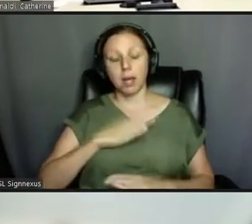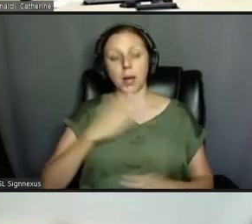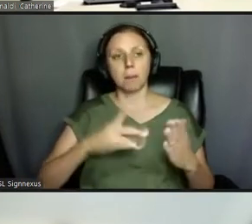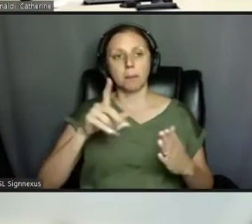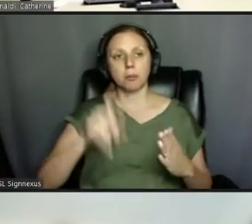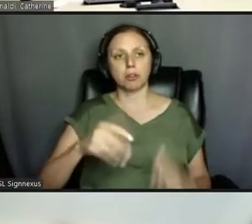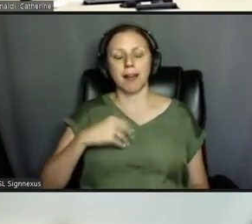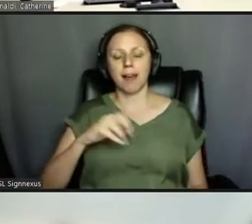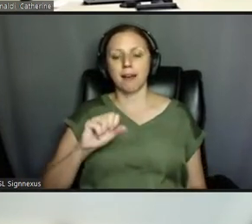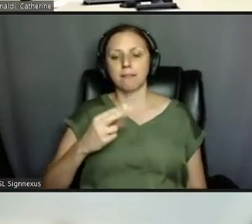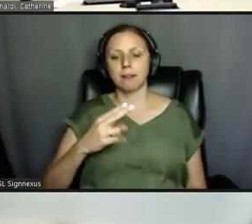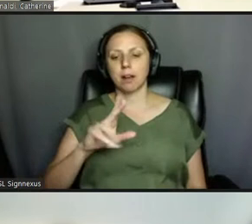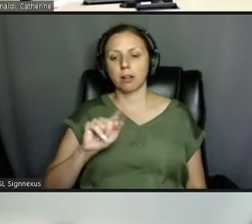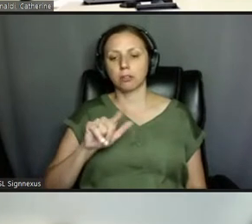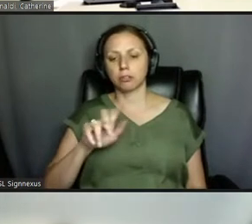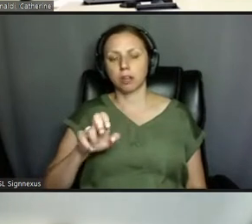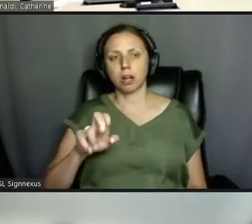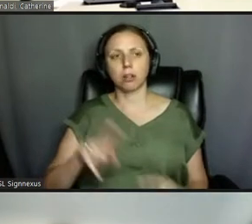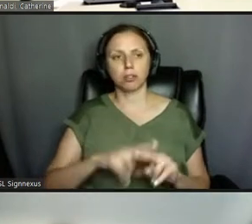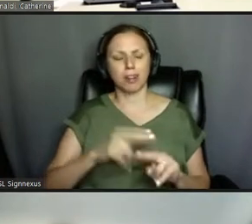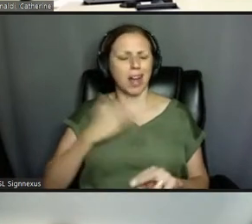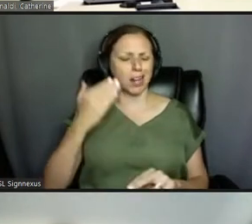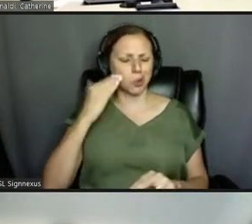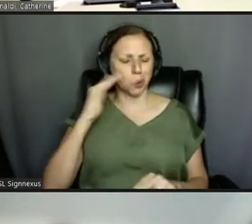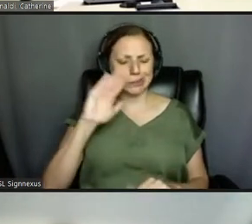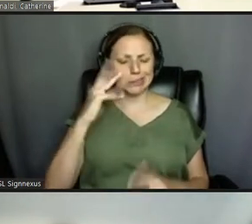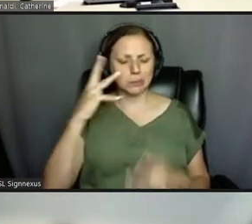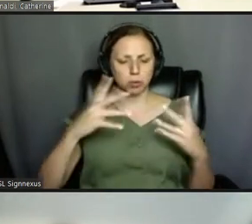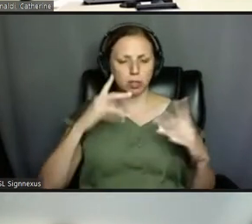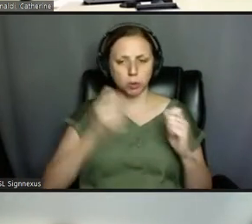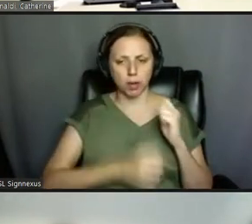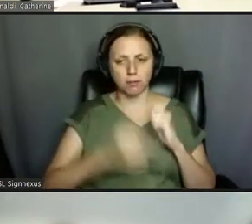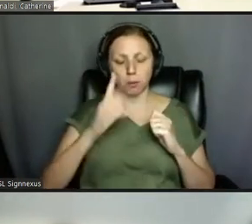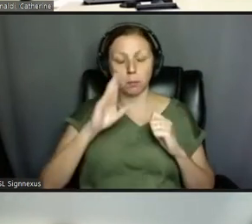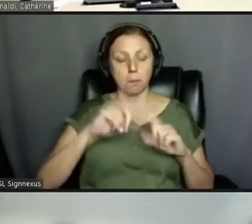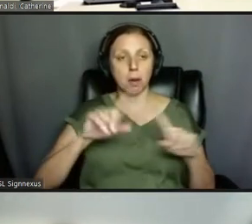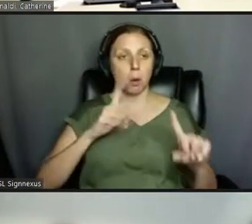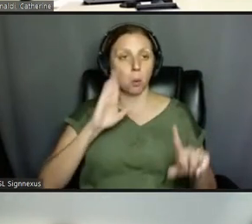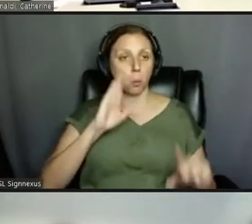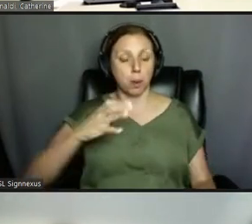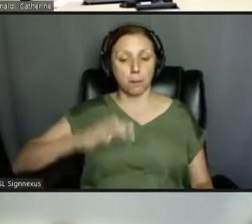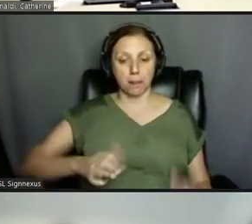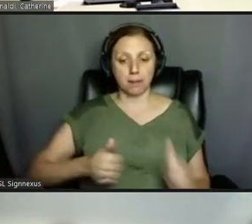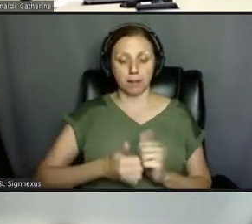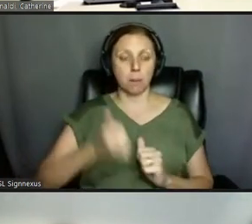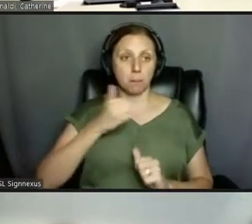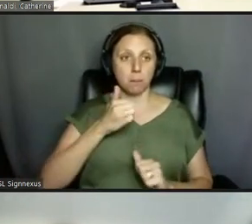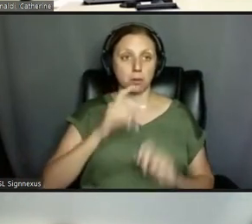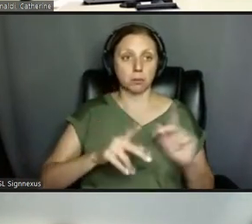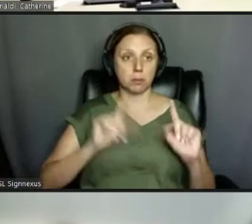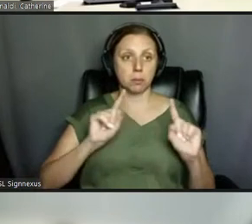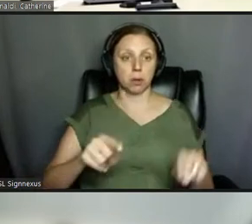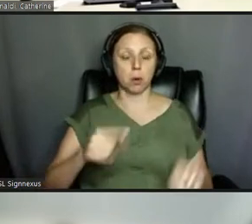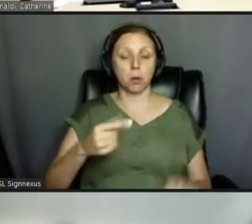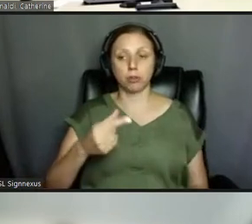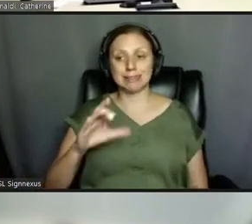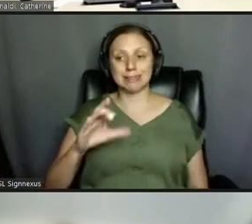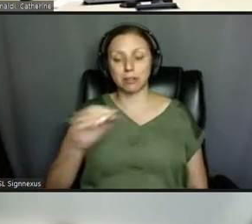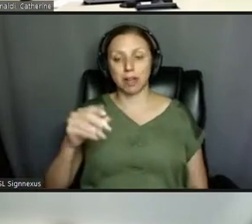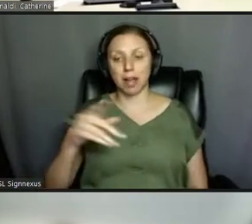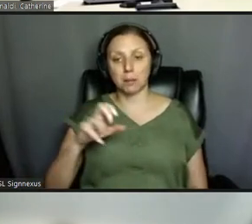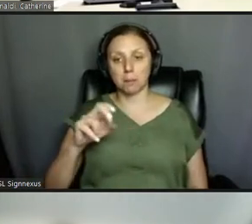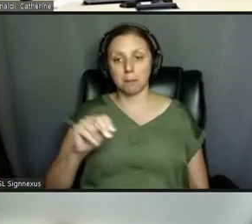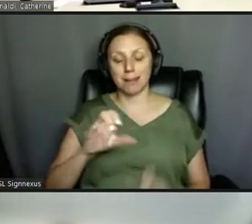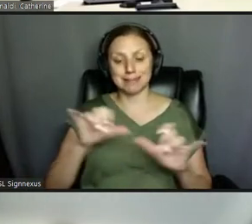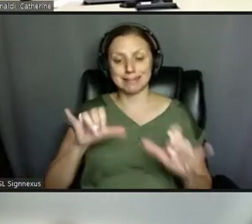shuttle train. I know that sounds crazy to everyone, but it's going to benefit the large majority of people going to Grand Central and Penn Station,